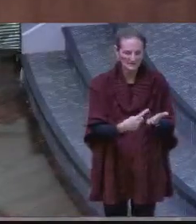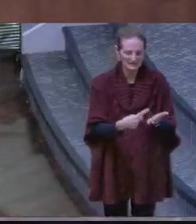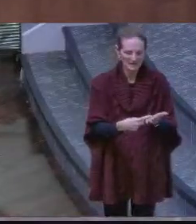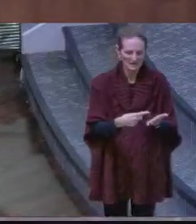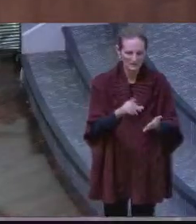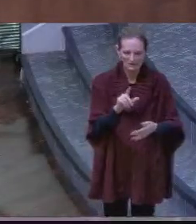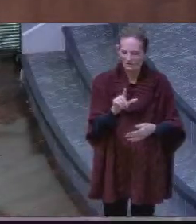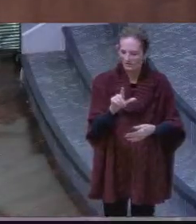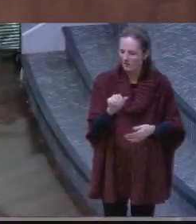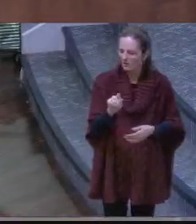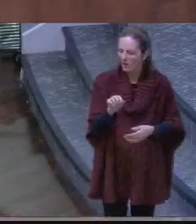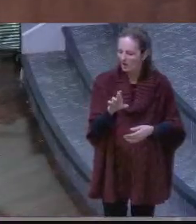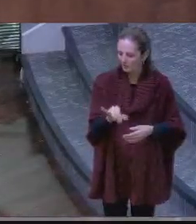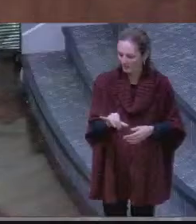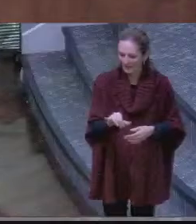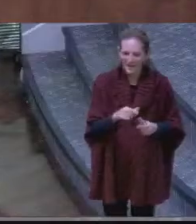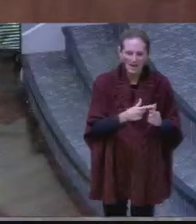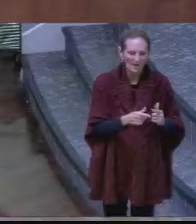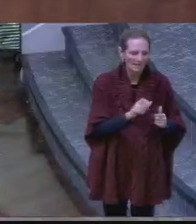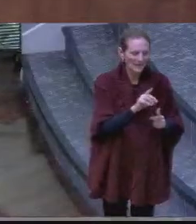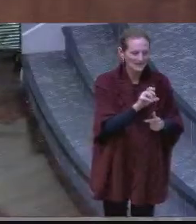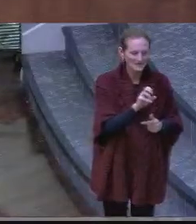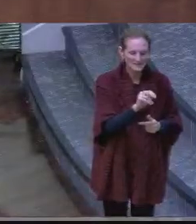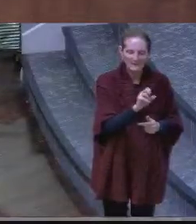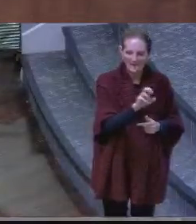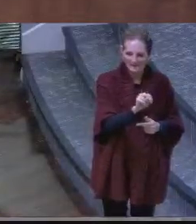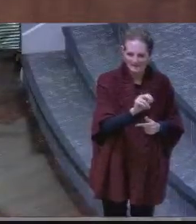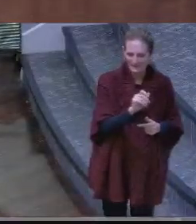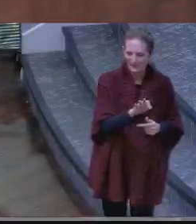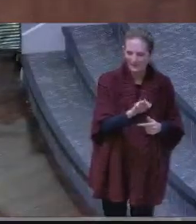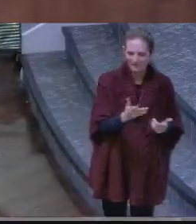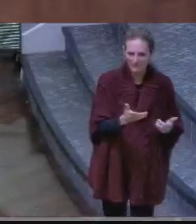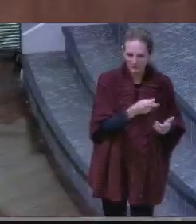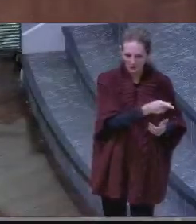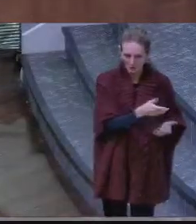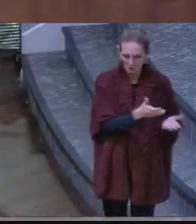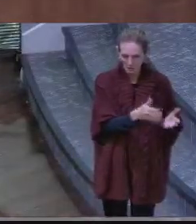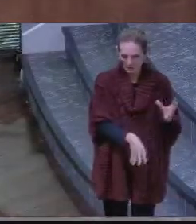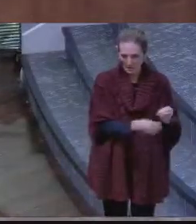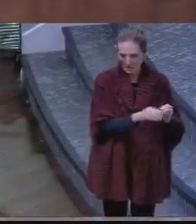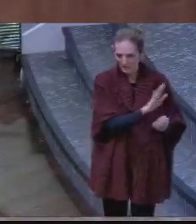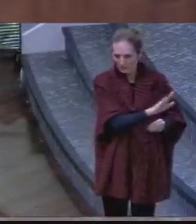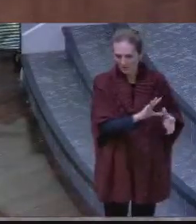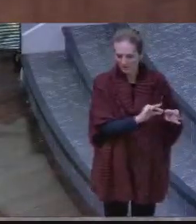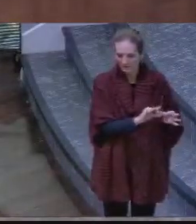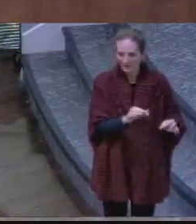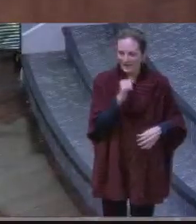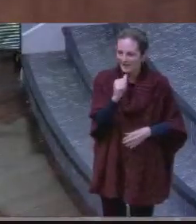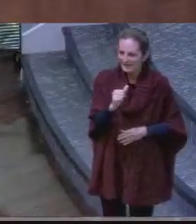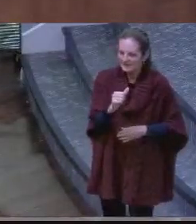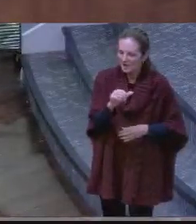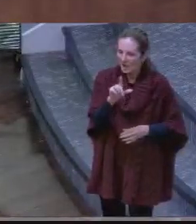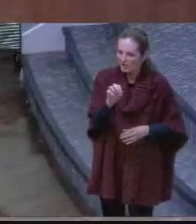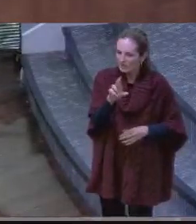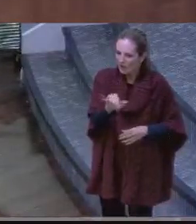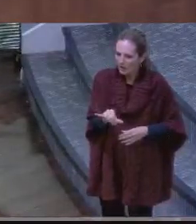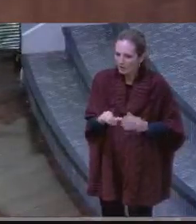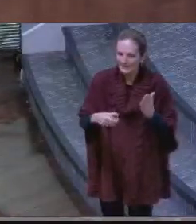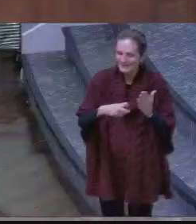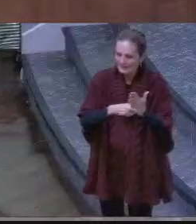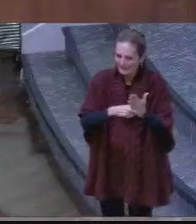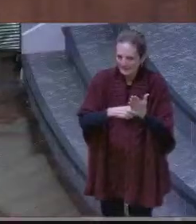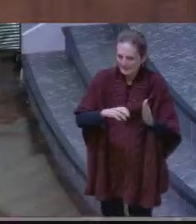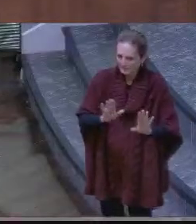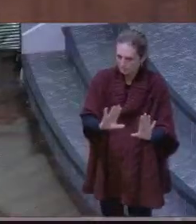you would, chime in on your behalf when it comes to the lottery for pre-K. It's not lottery tickets, but will you explain